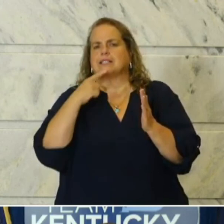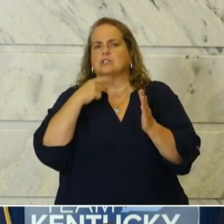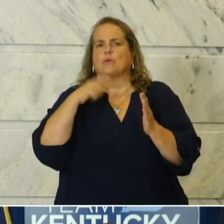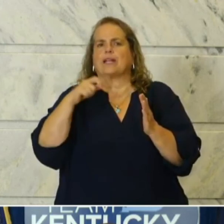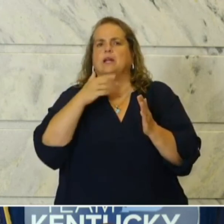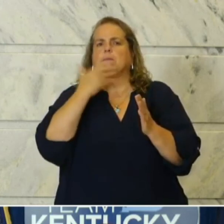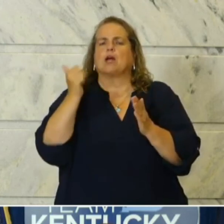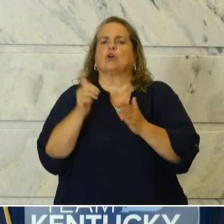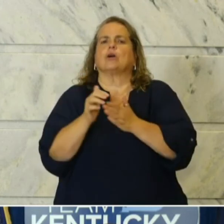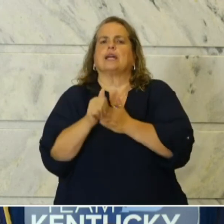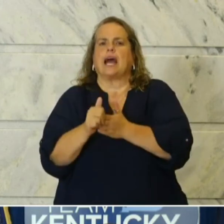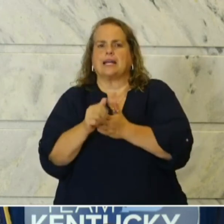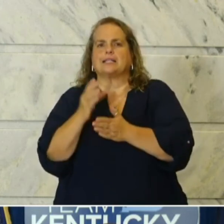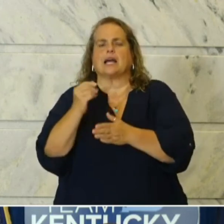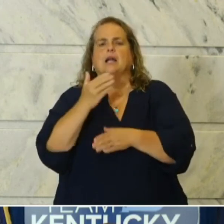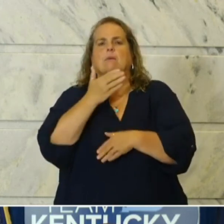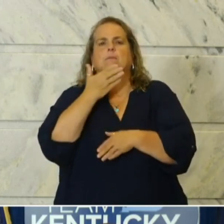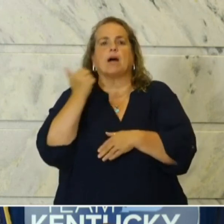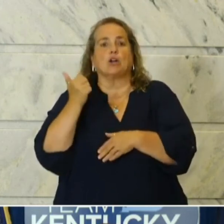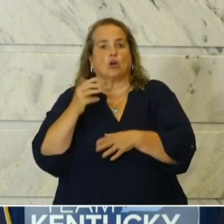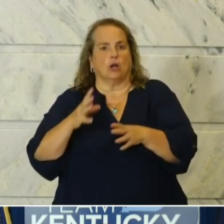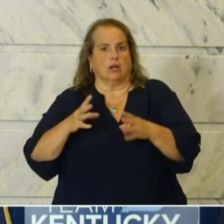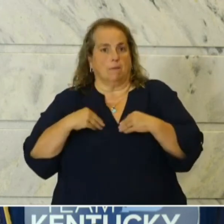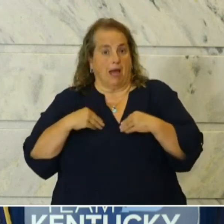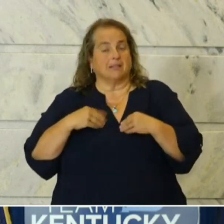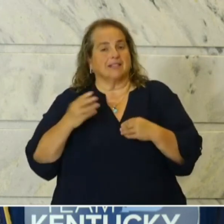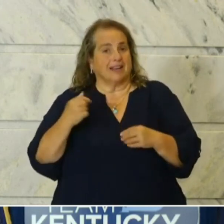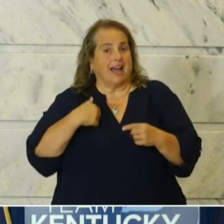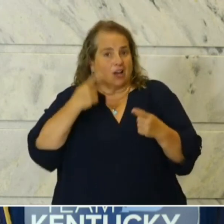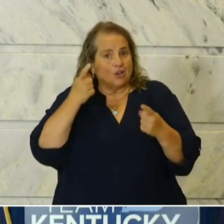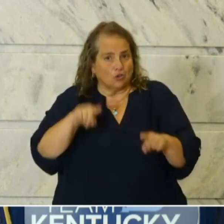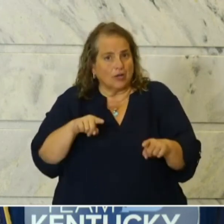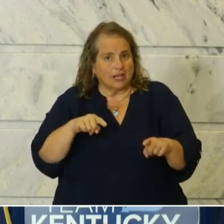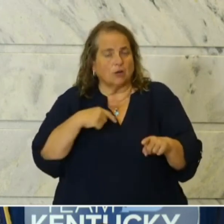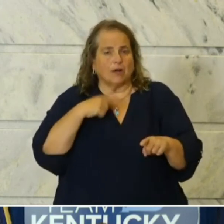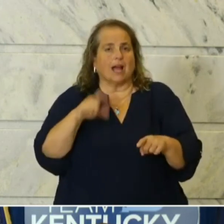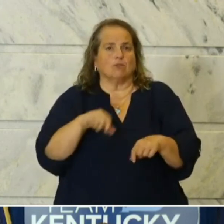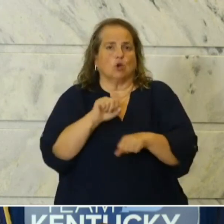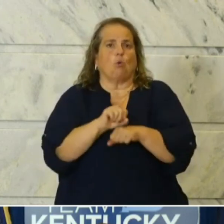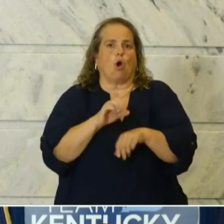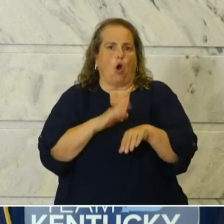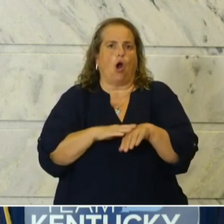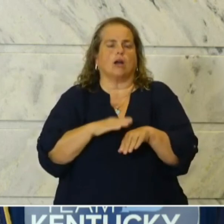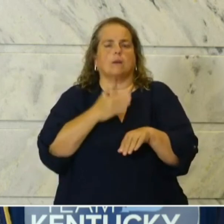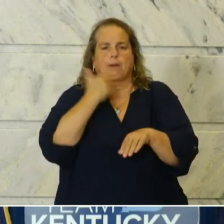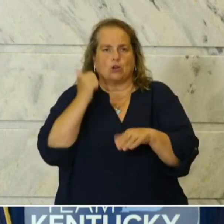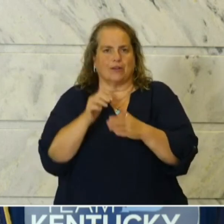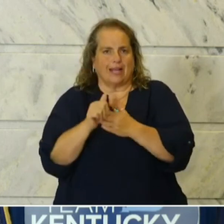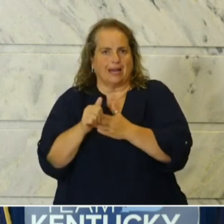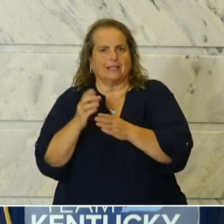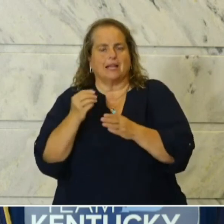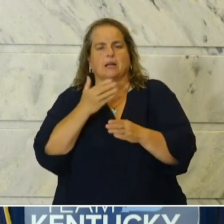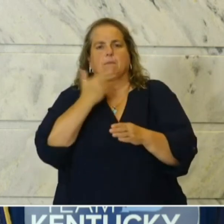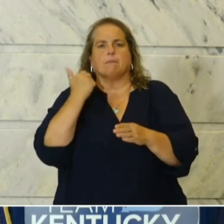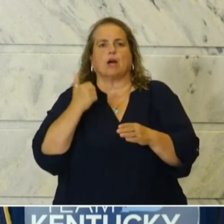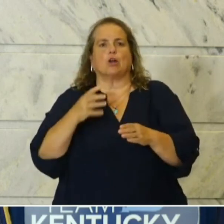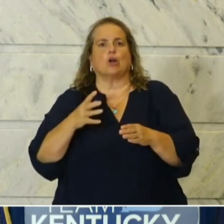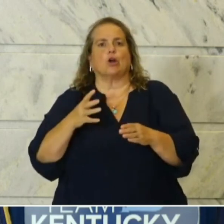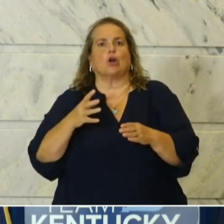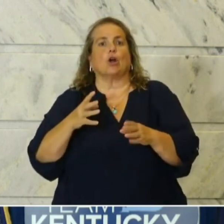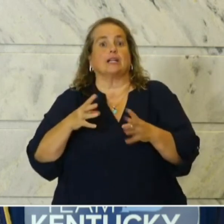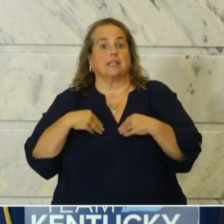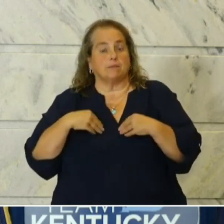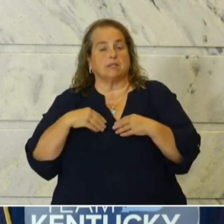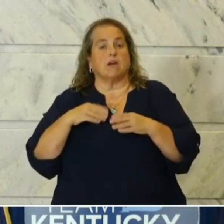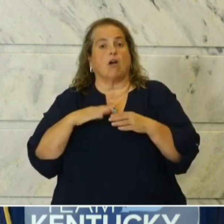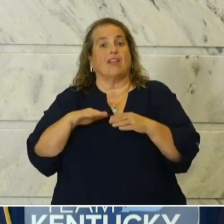well as better compliance. I agree. We'll need to work on that to make sure at the next opening we can do it